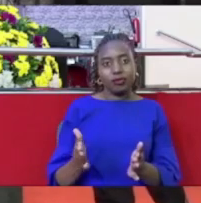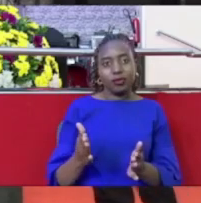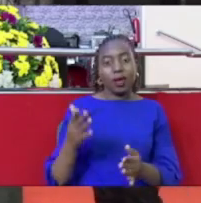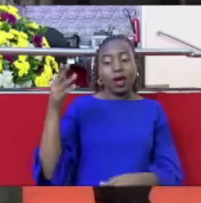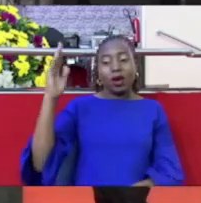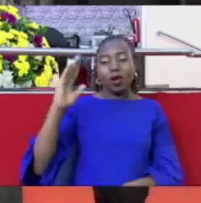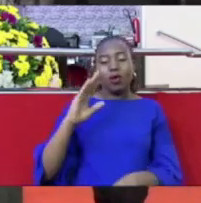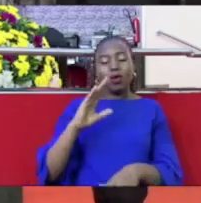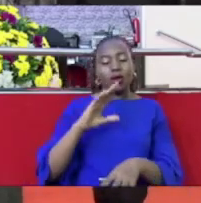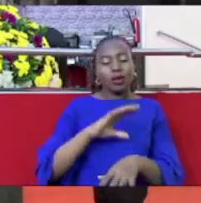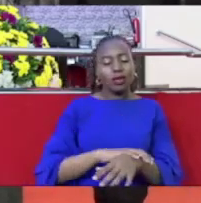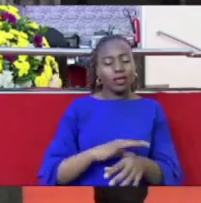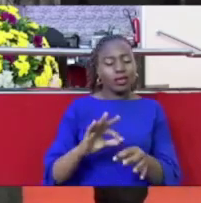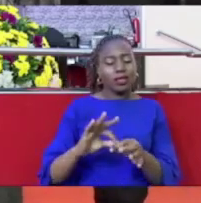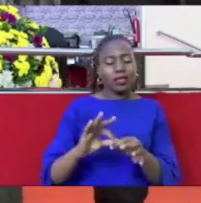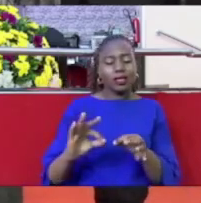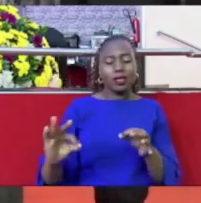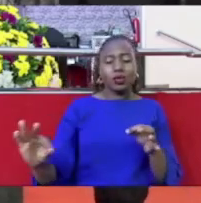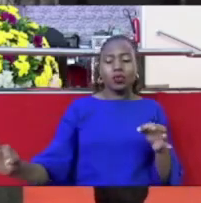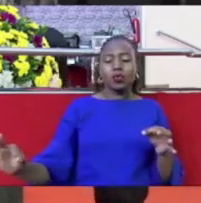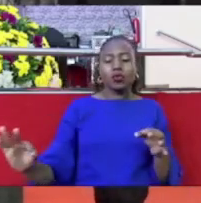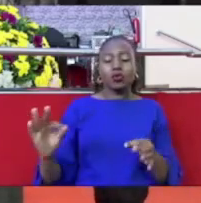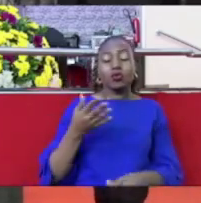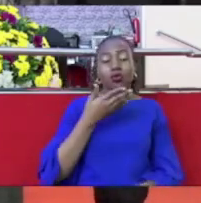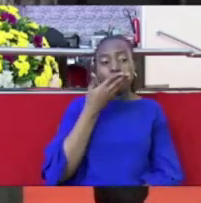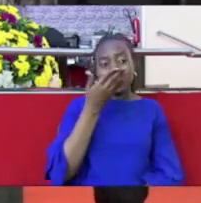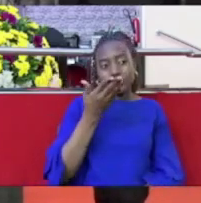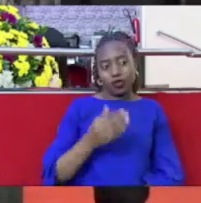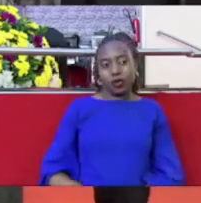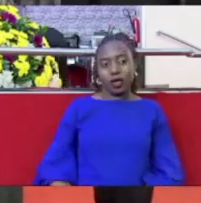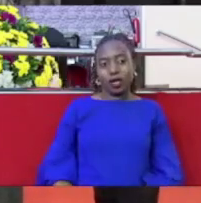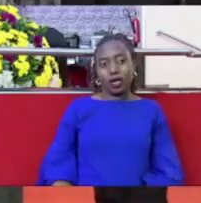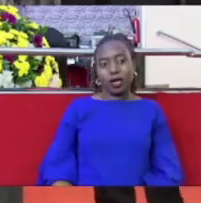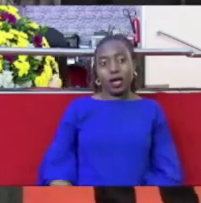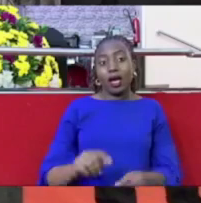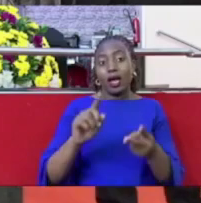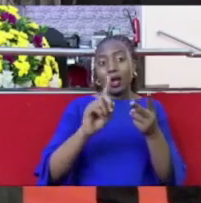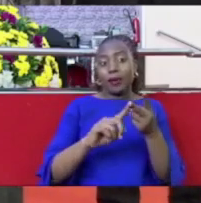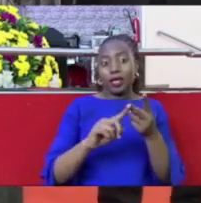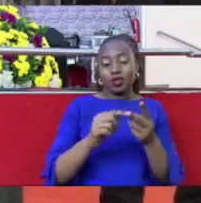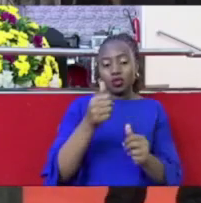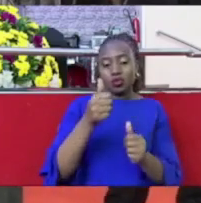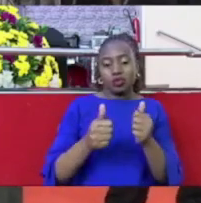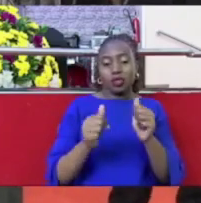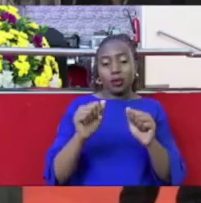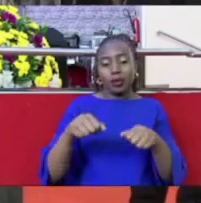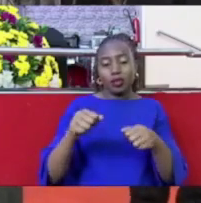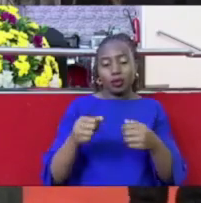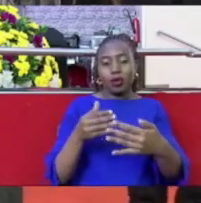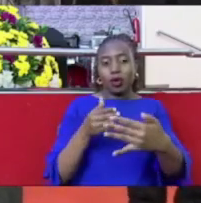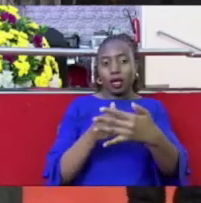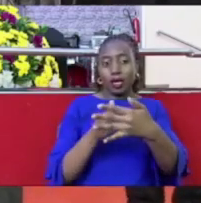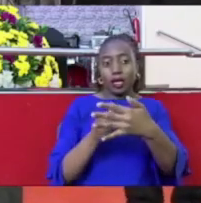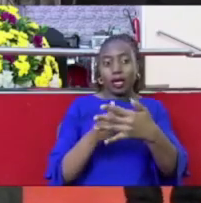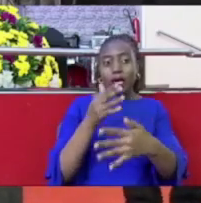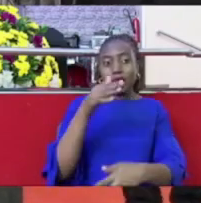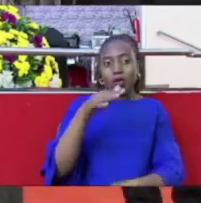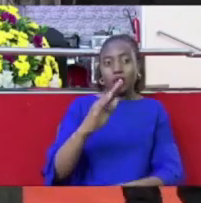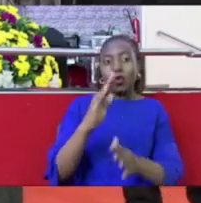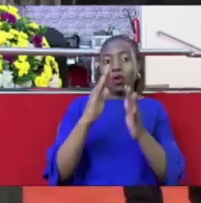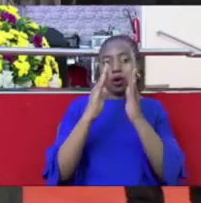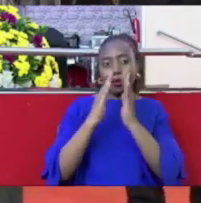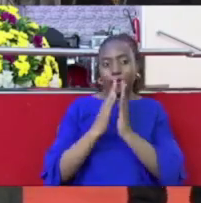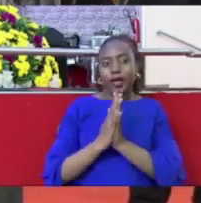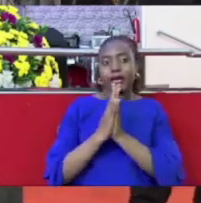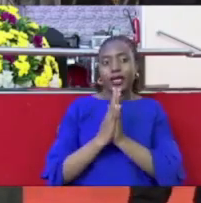Huwa anakawia kabla ya kujibu. The second thing that I believe could hinder our prayers to receive a no, sababu nyingine ambayo